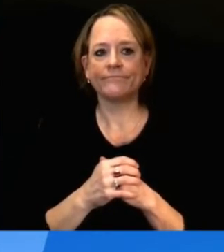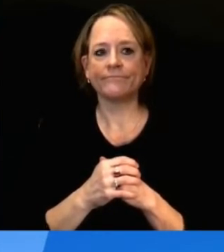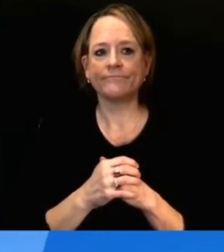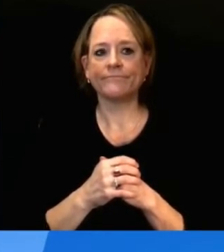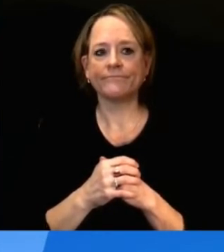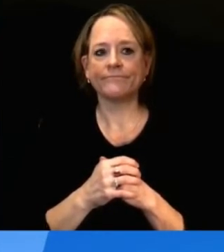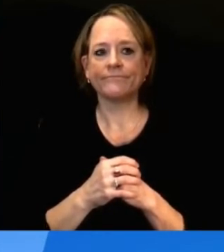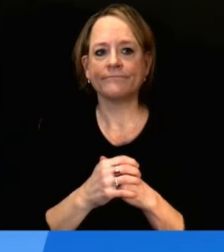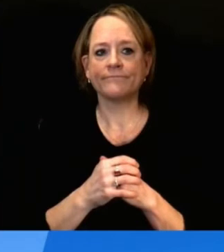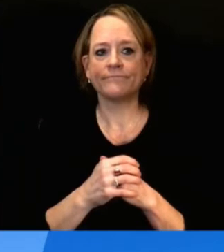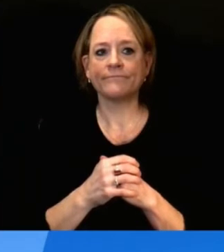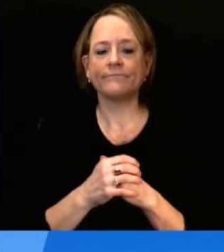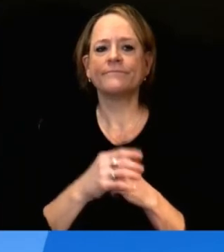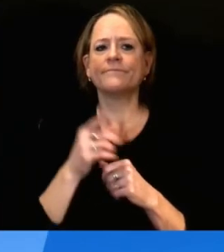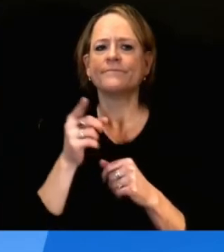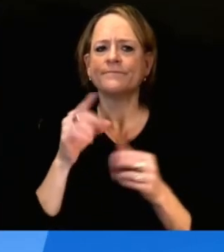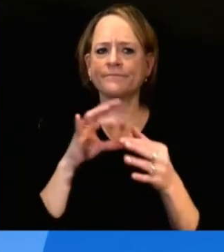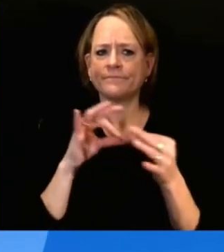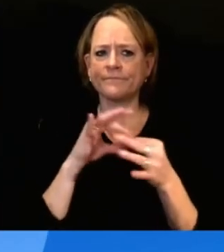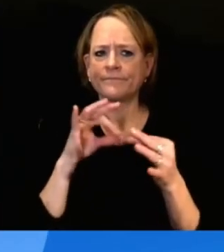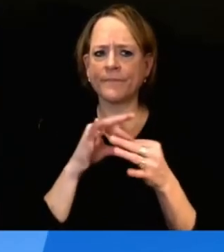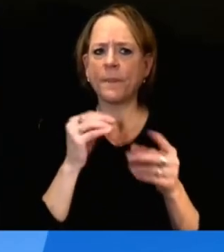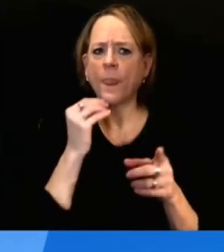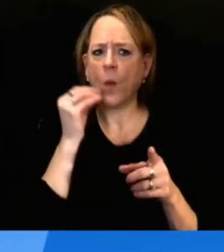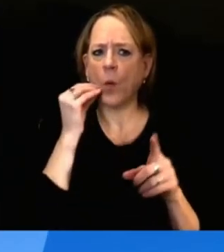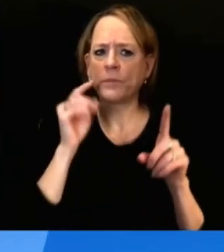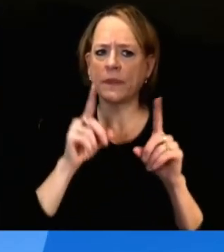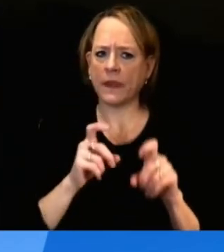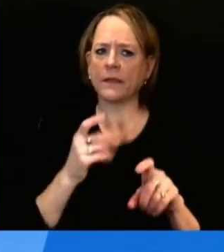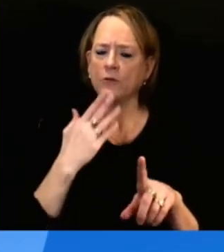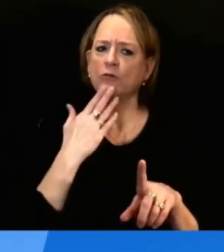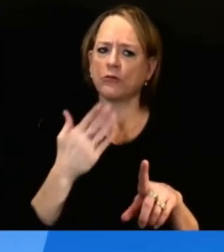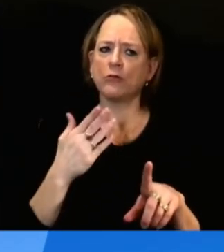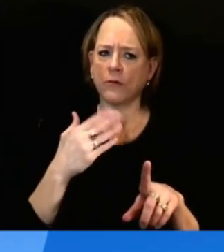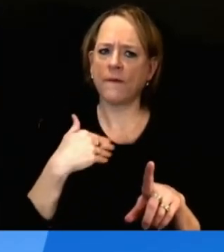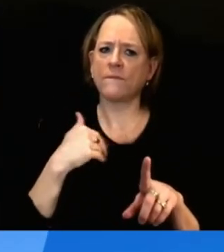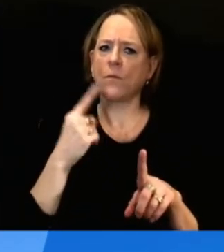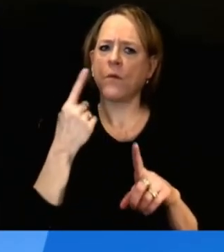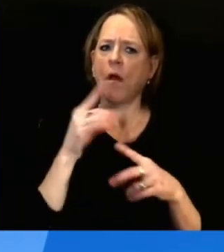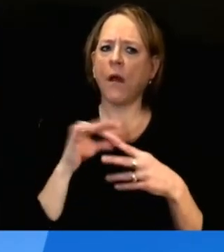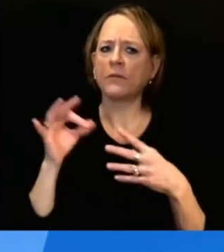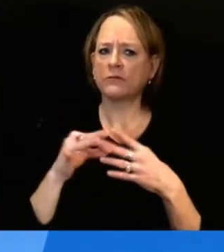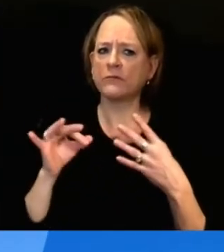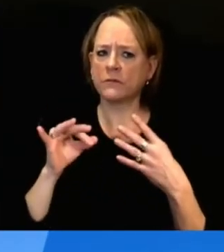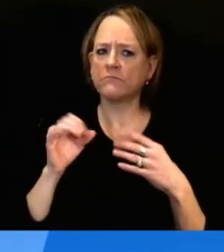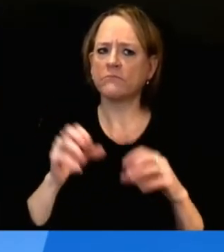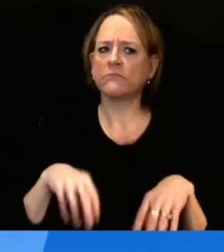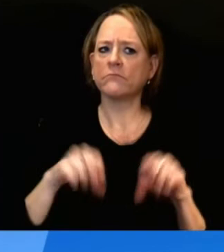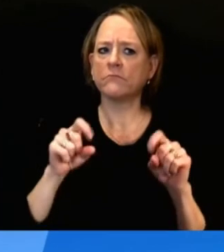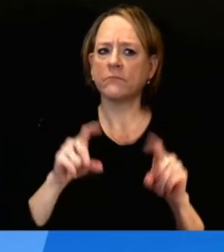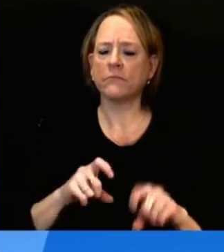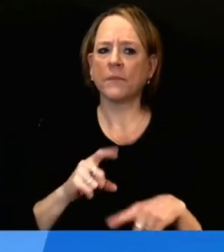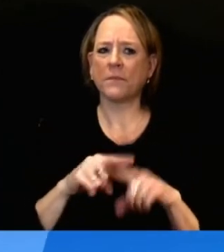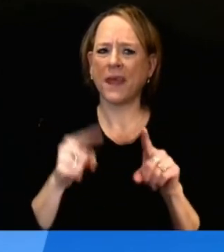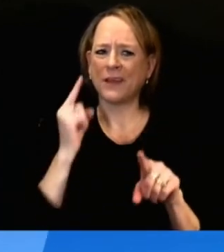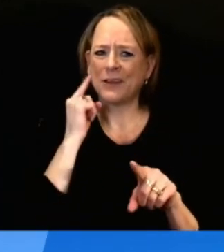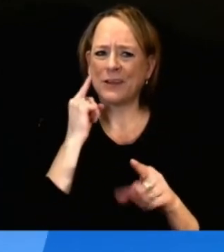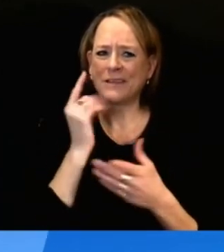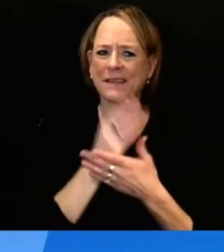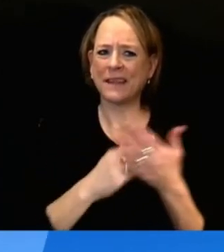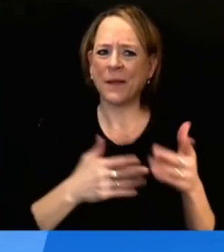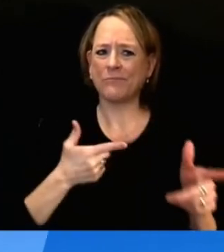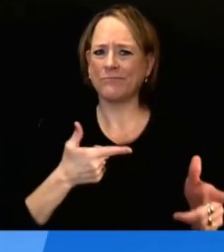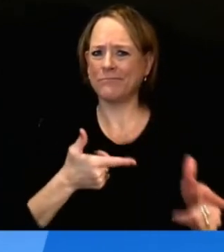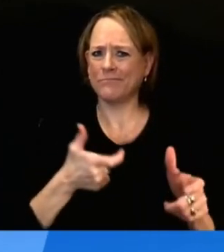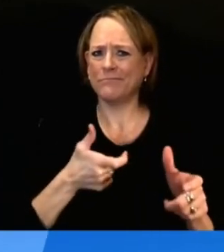toolkit. What do you know about the rate of rapid tests not being accurate and people assuming that they're negative and potentially infecting others?